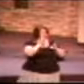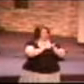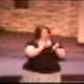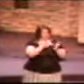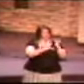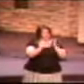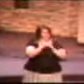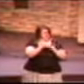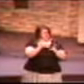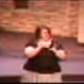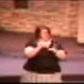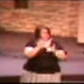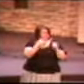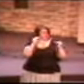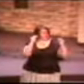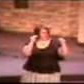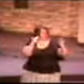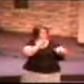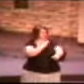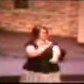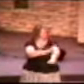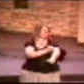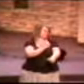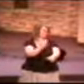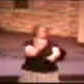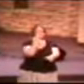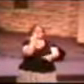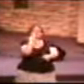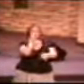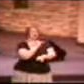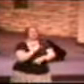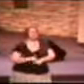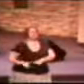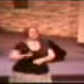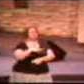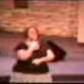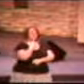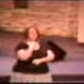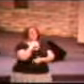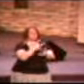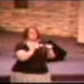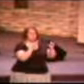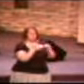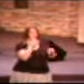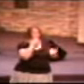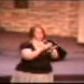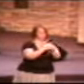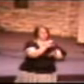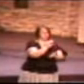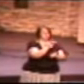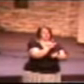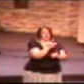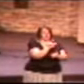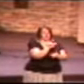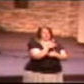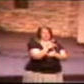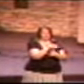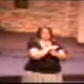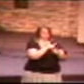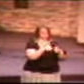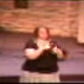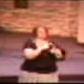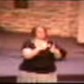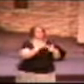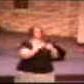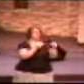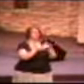teaches them how to see the kingdom, tells a story about a good Samaritan, and he tells a story about Mary and